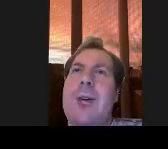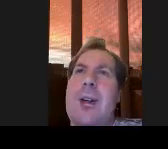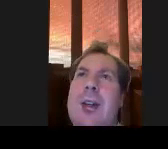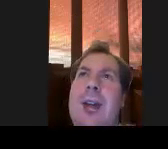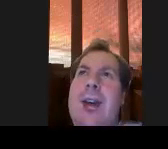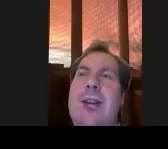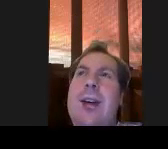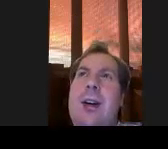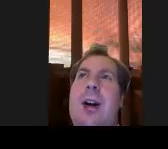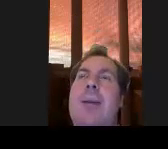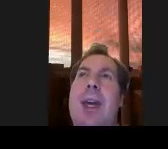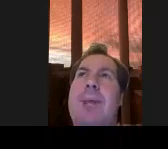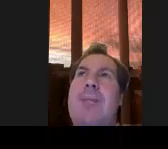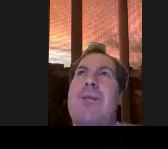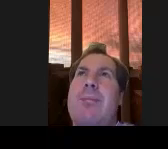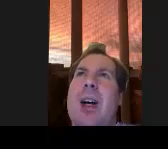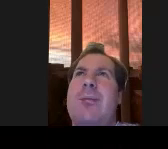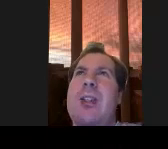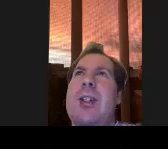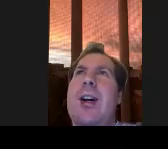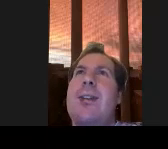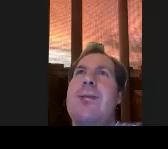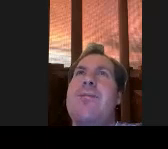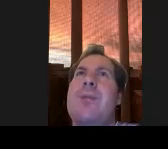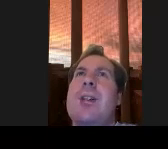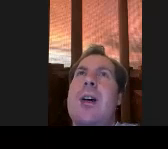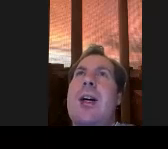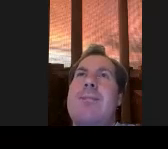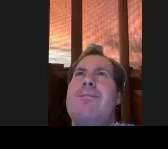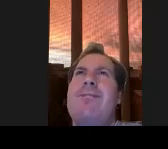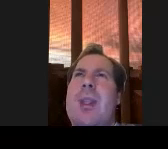about is maybe the possibility of